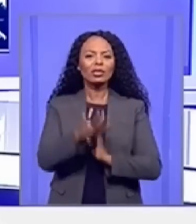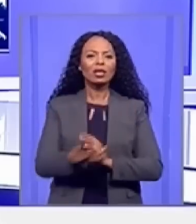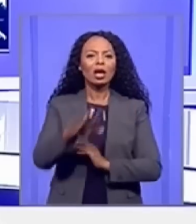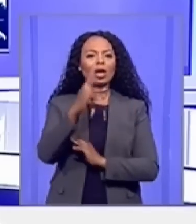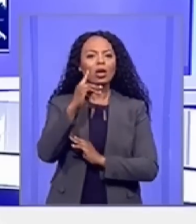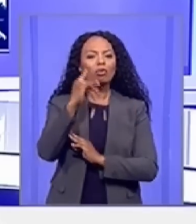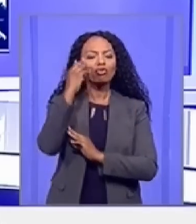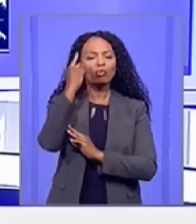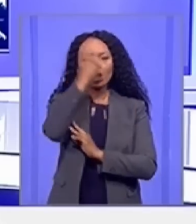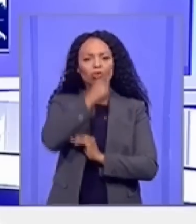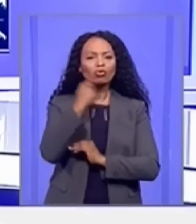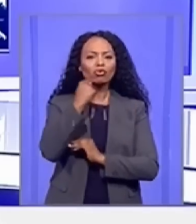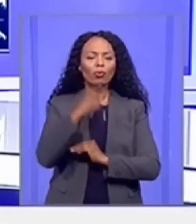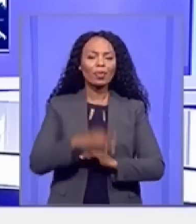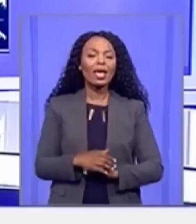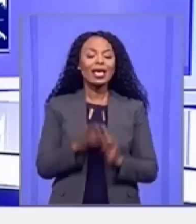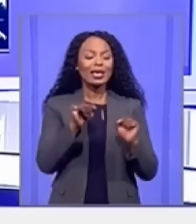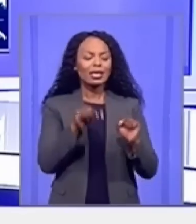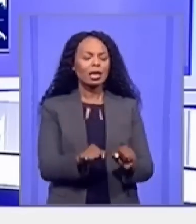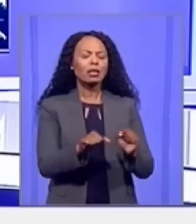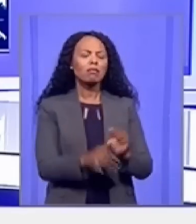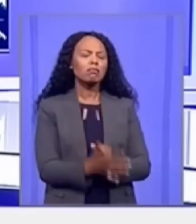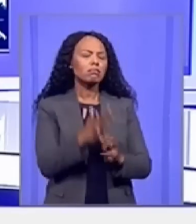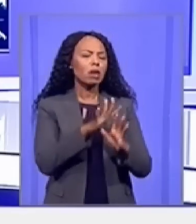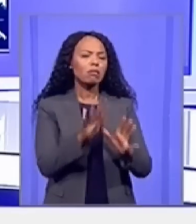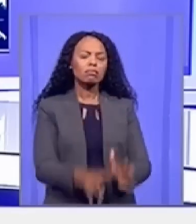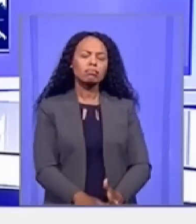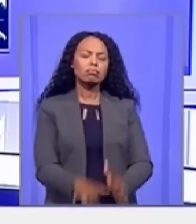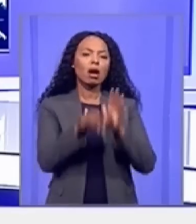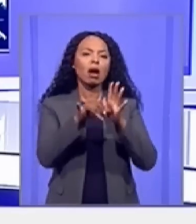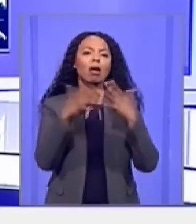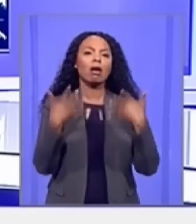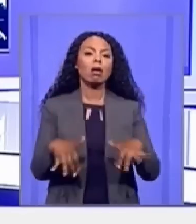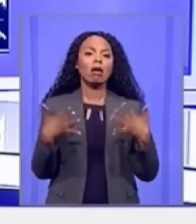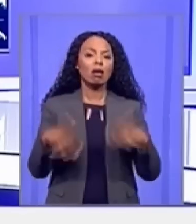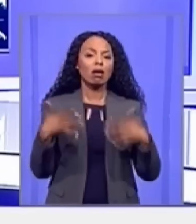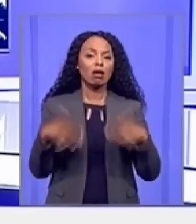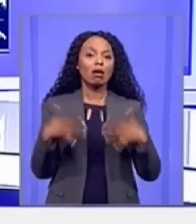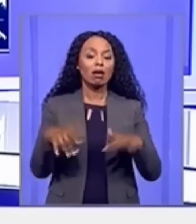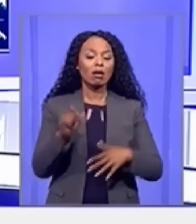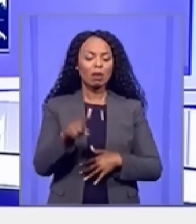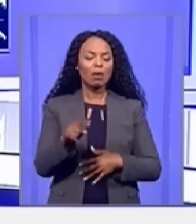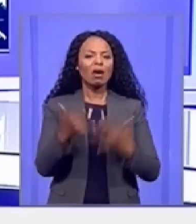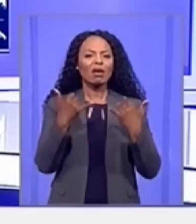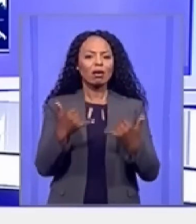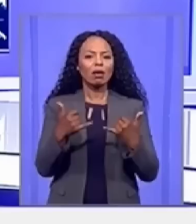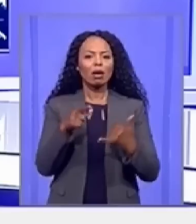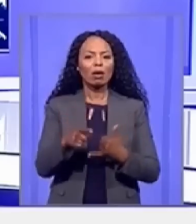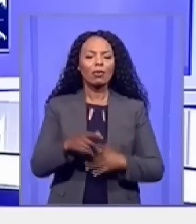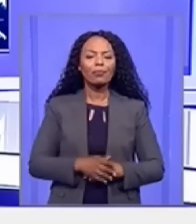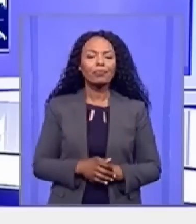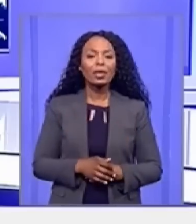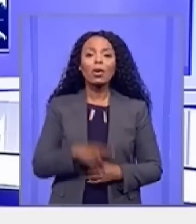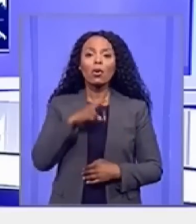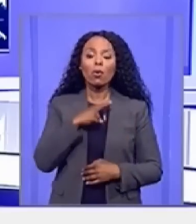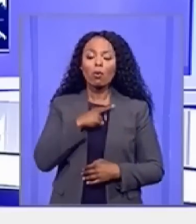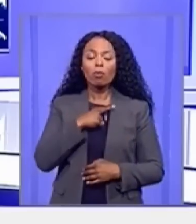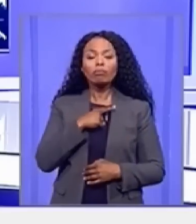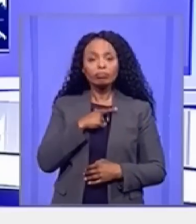borena ke karolo ya letlotlo ke karolo e kgolo haholo ya letlotlo la setjhaba le la botjhaba re hopola